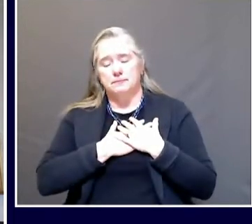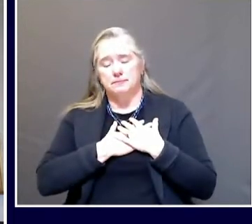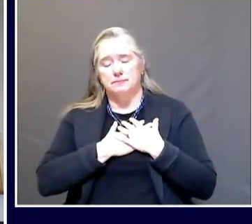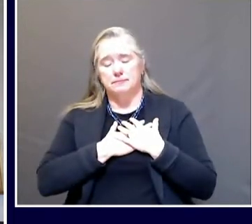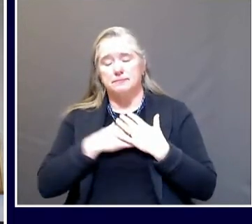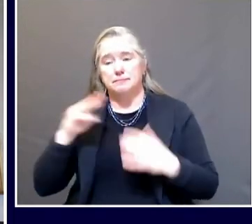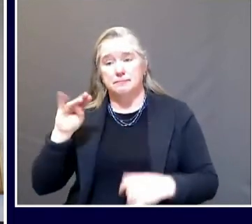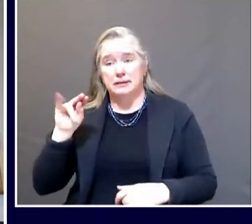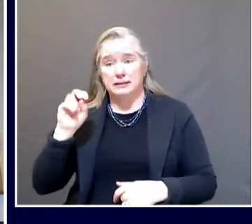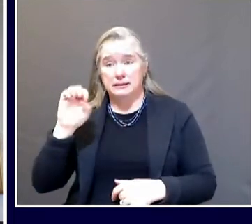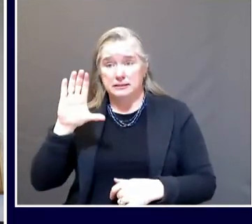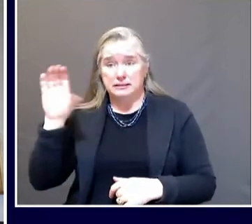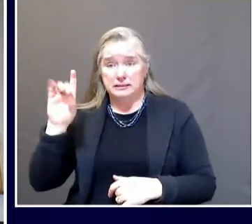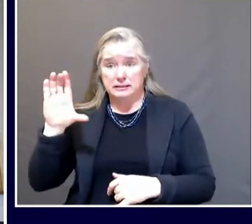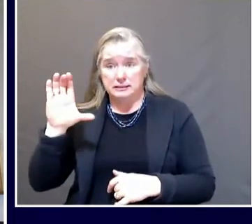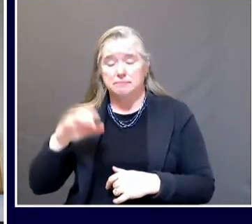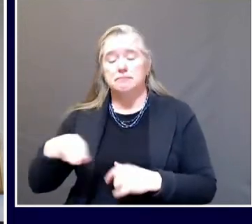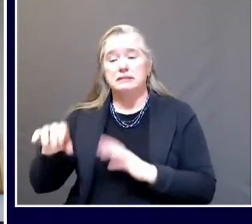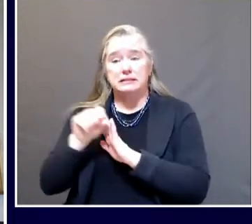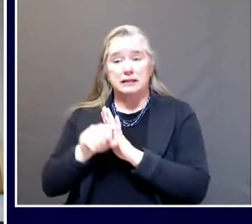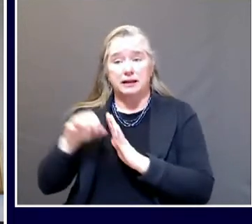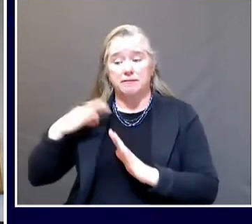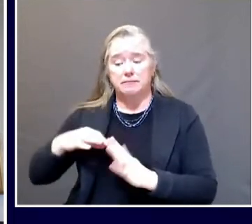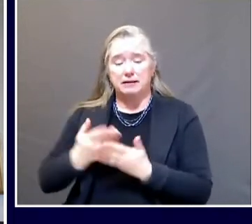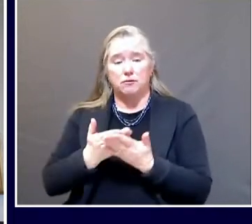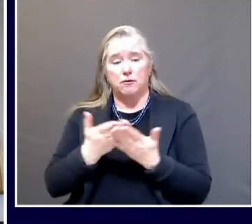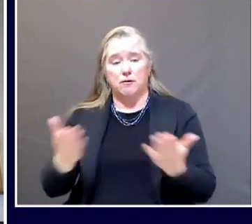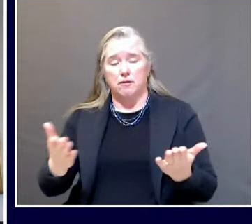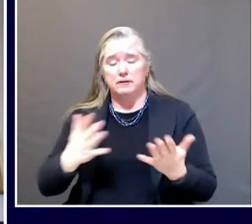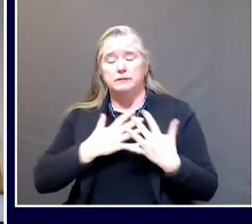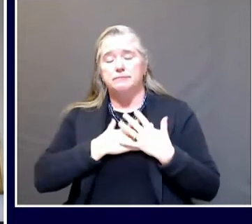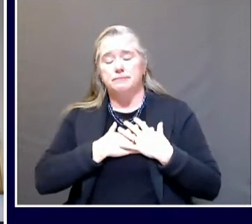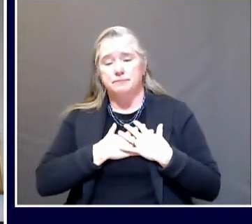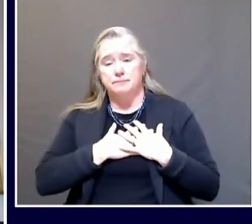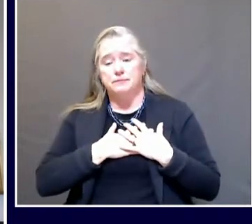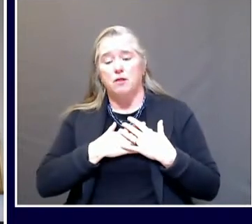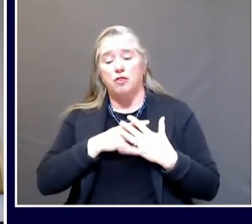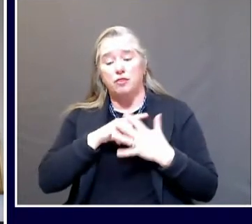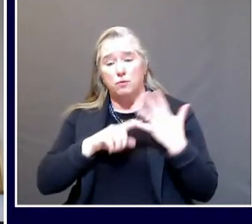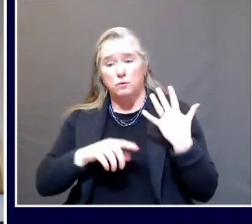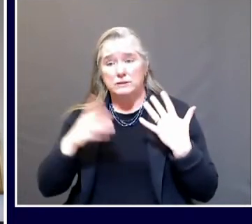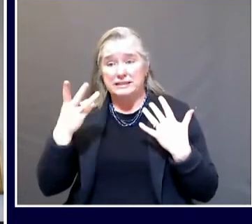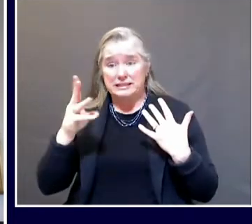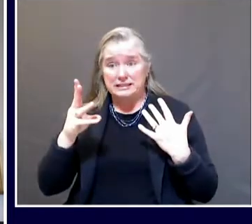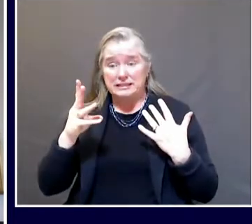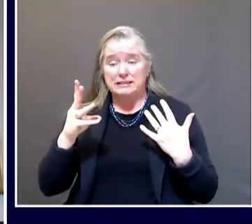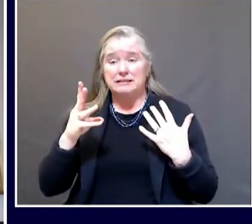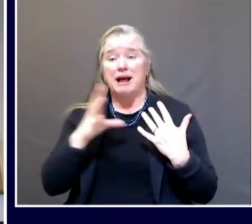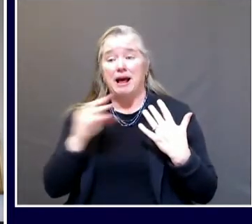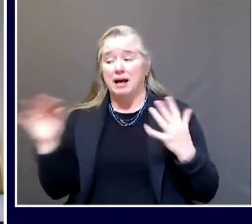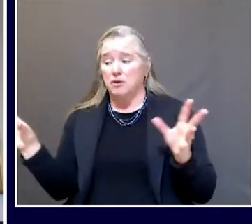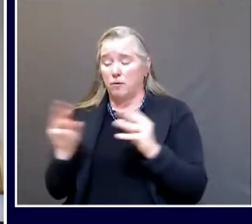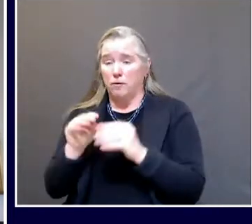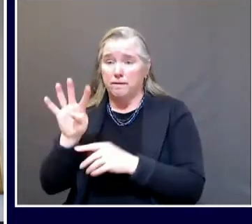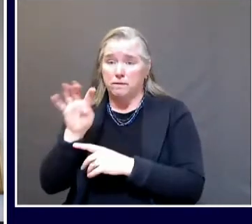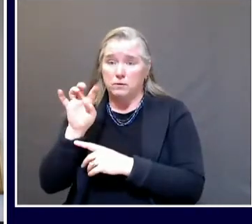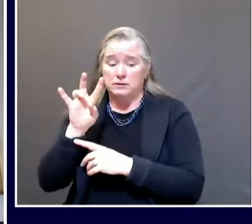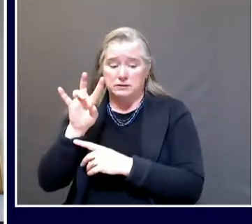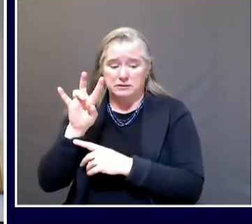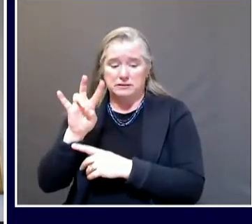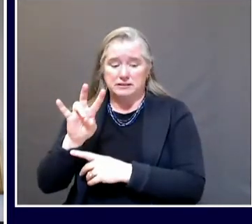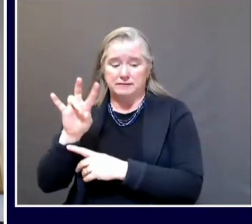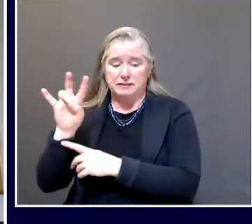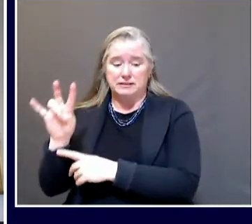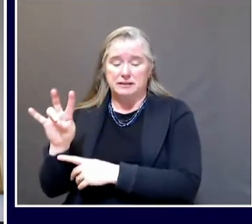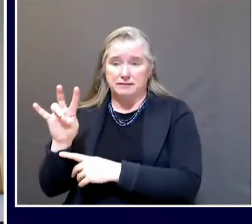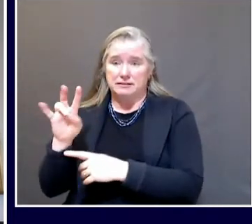to the friends, family members, and communities of all of the individuals who have died with COVID-19 since we've begun.